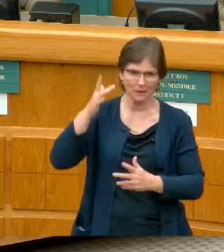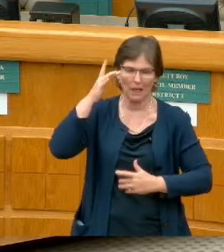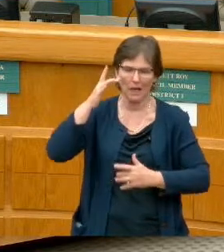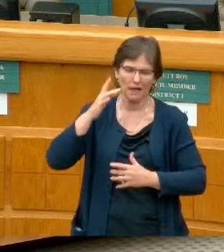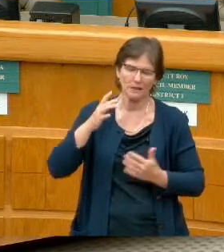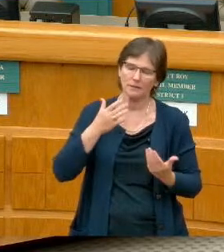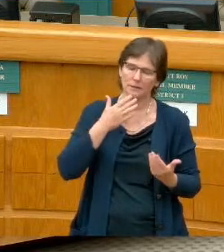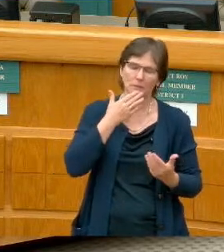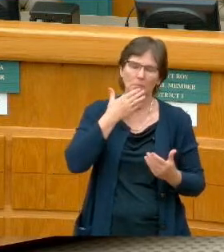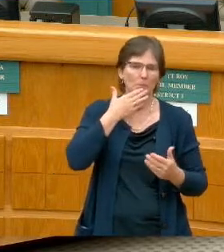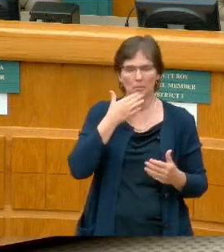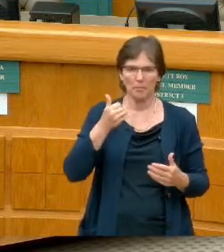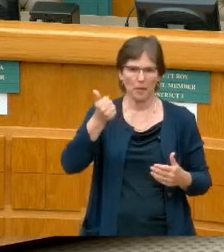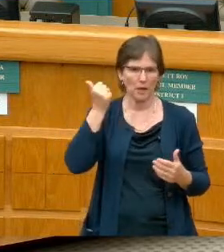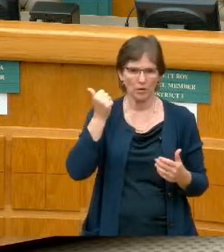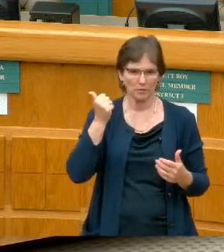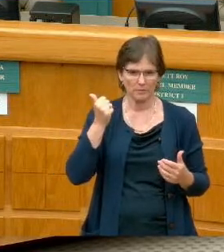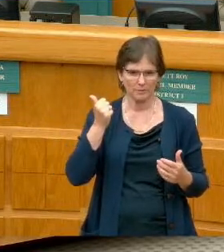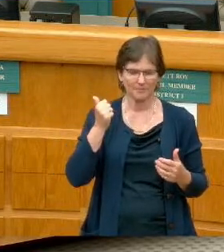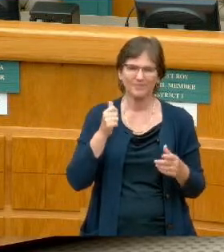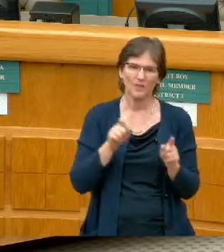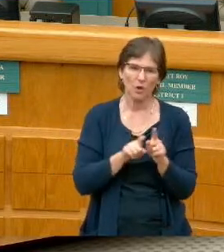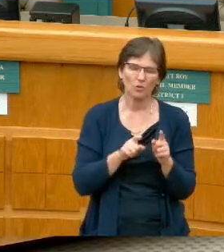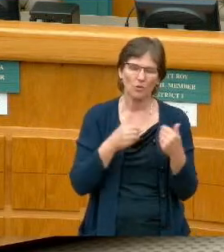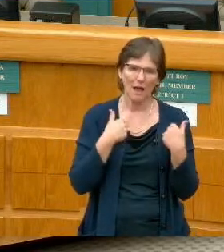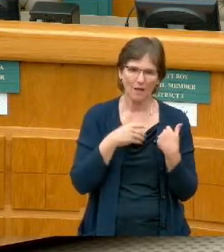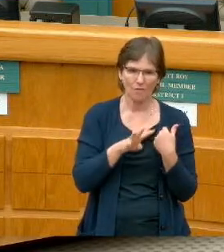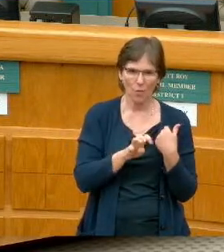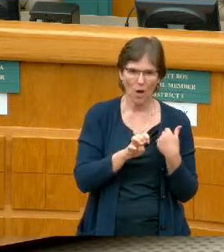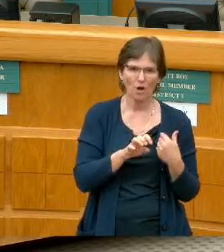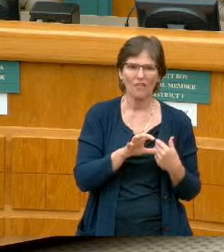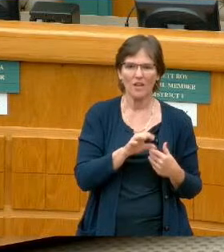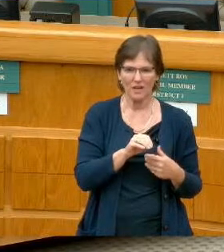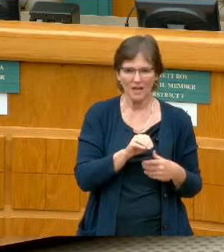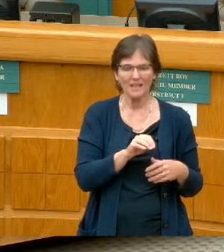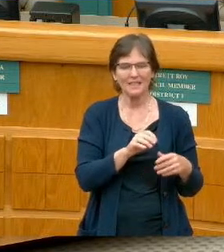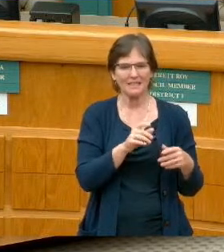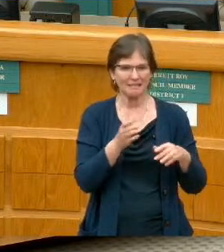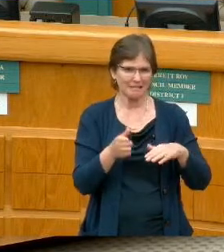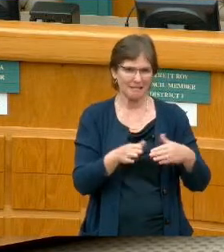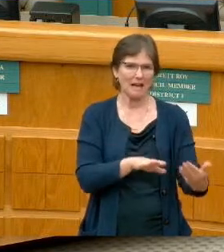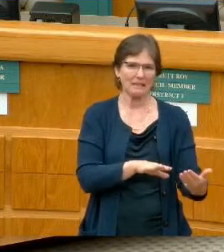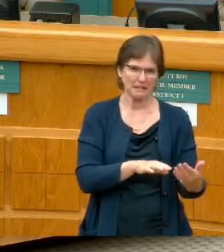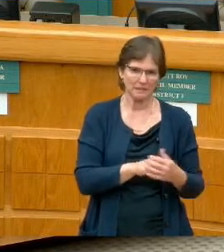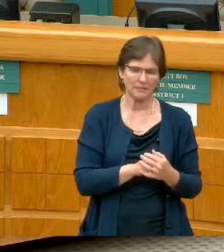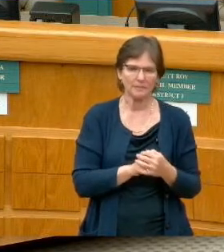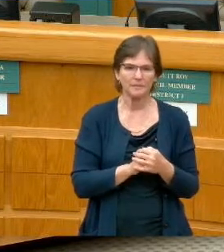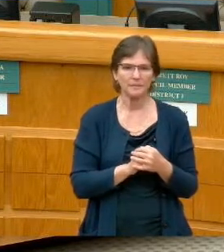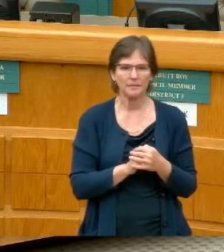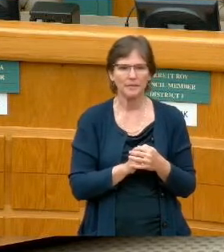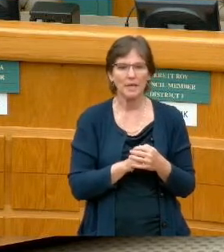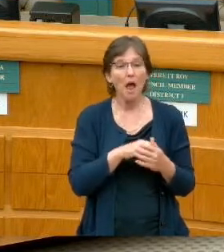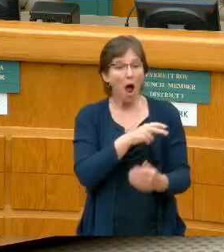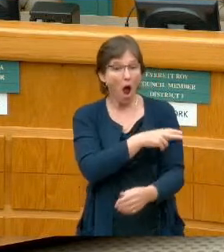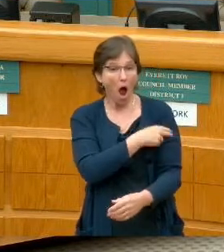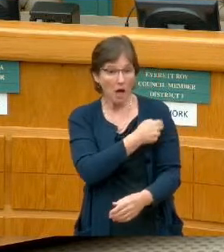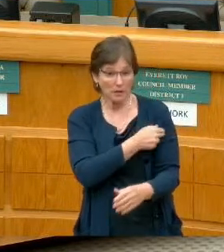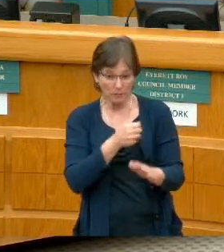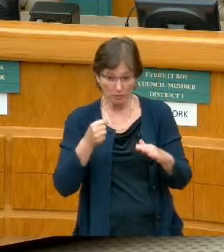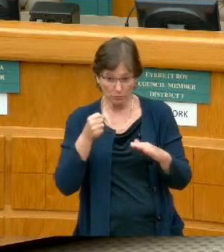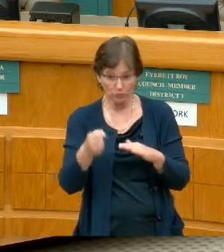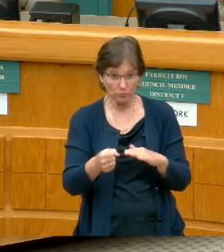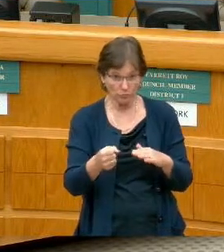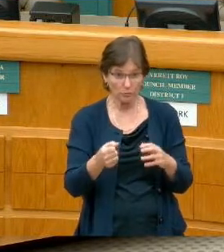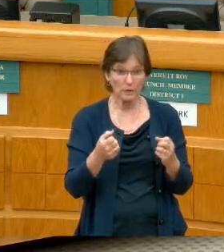And we have 401 deaths. On this one, we have the hospitalized patients. And so you see from 134